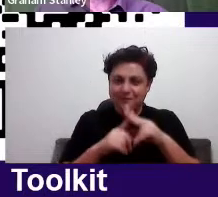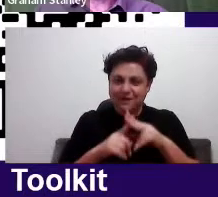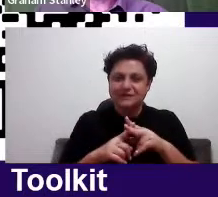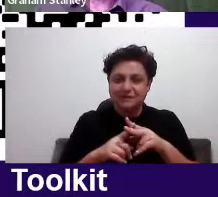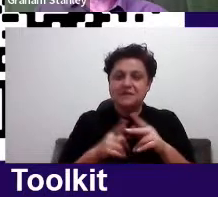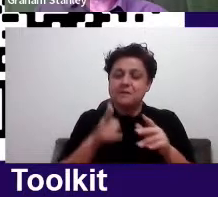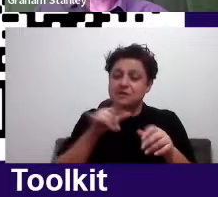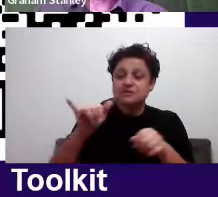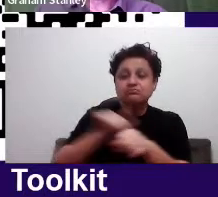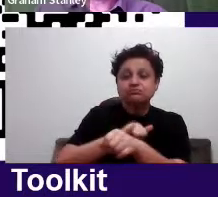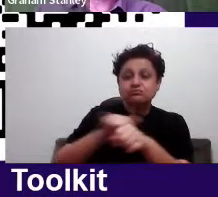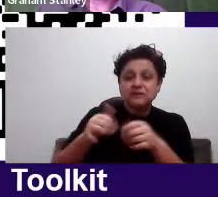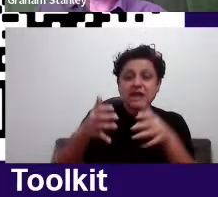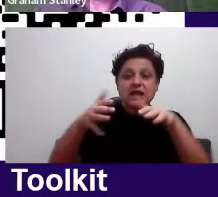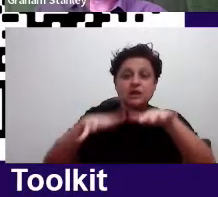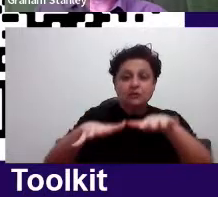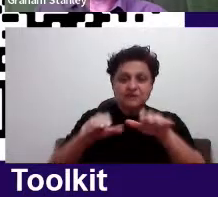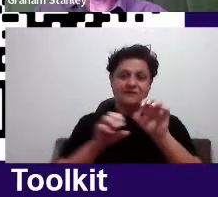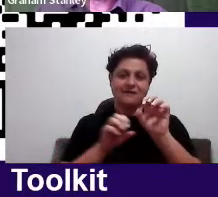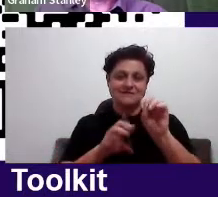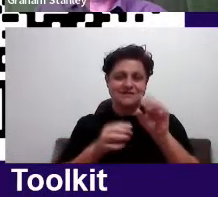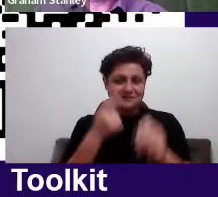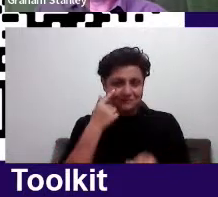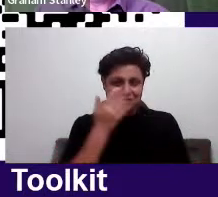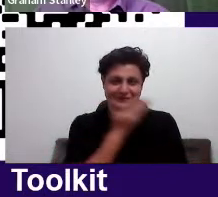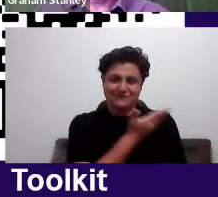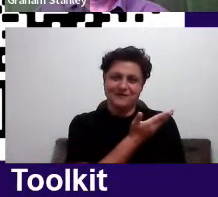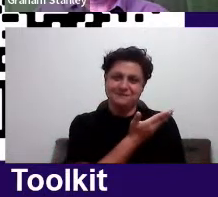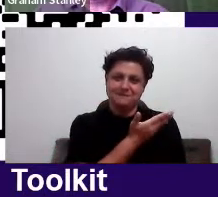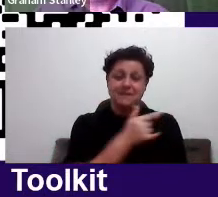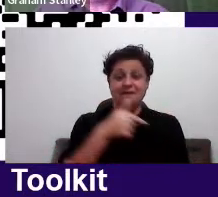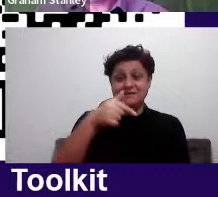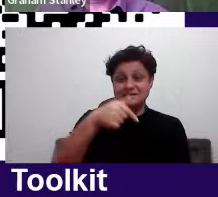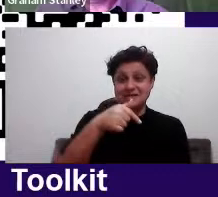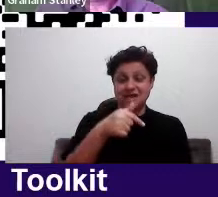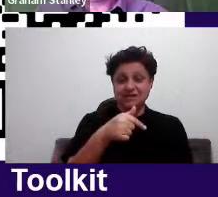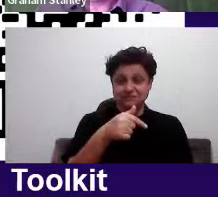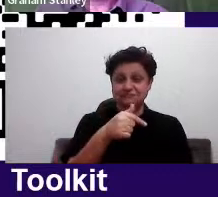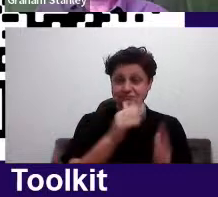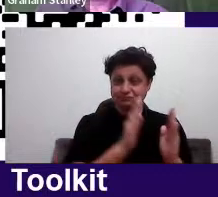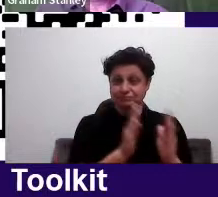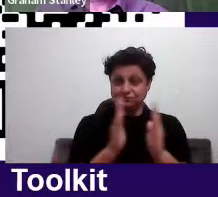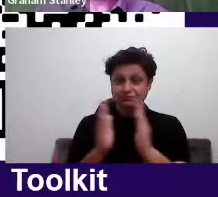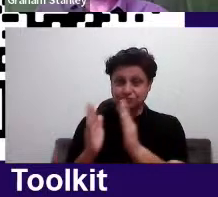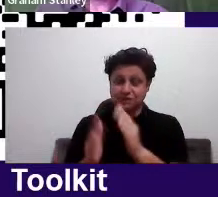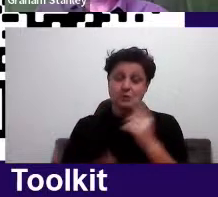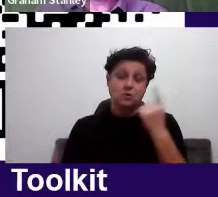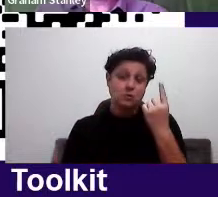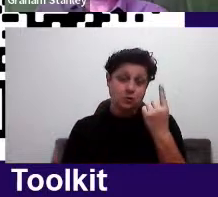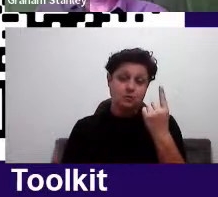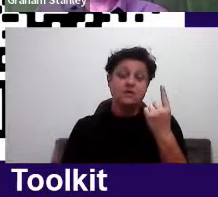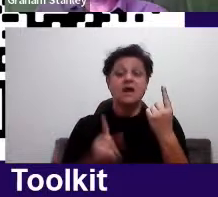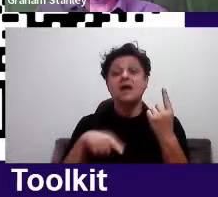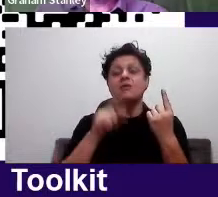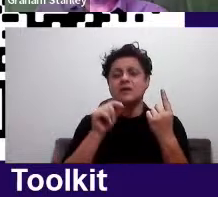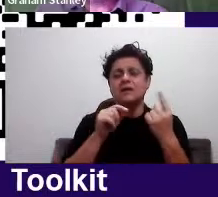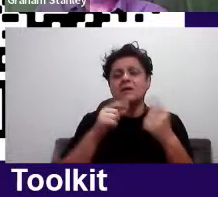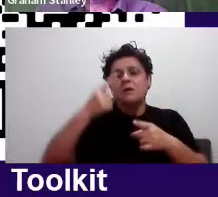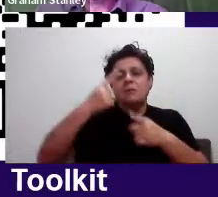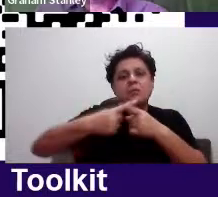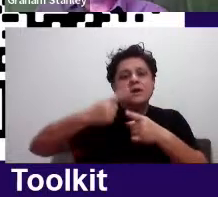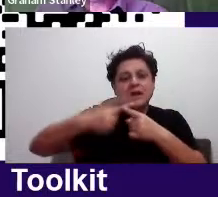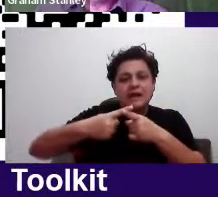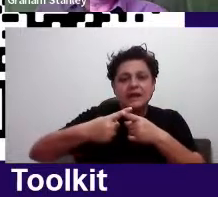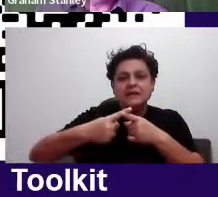7 modules. Module 1 was all about why do we need inclusive teaching